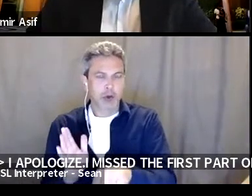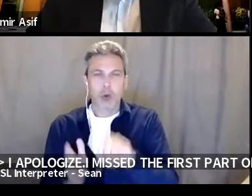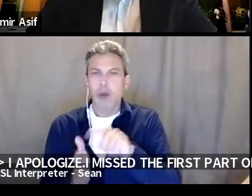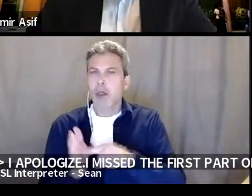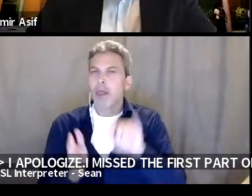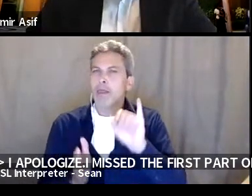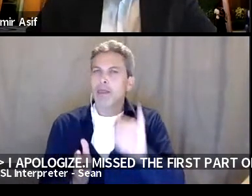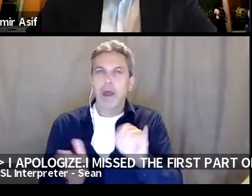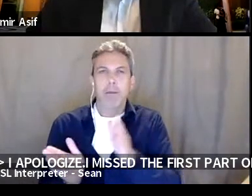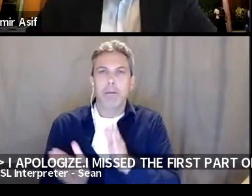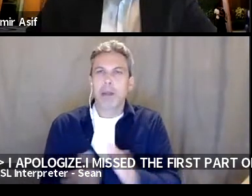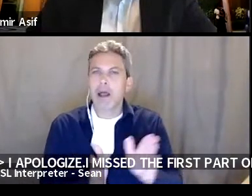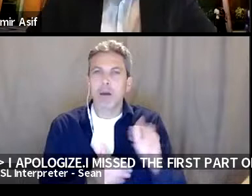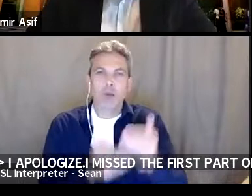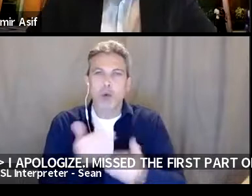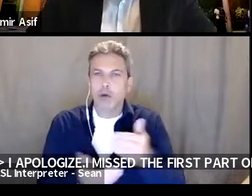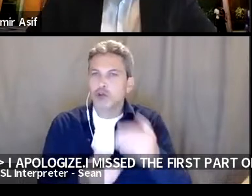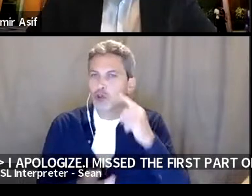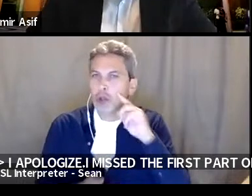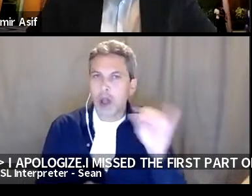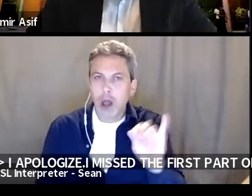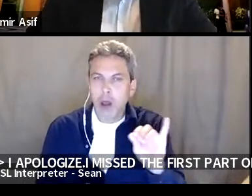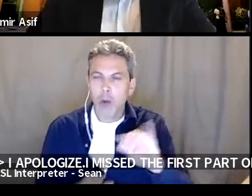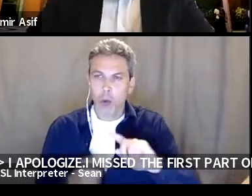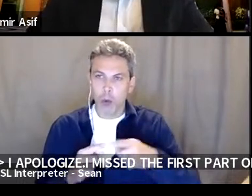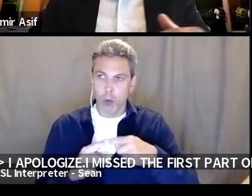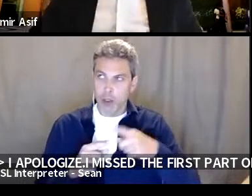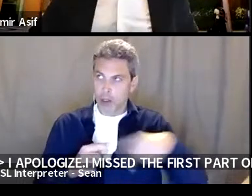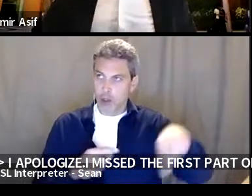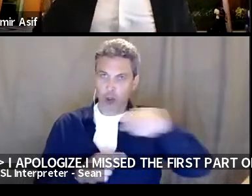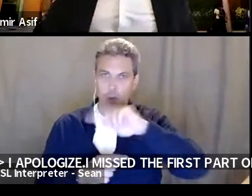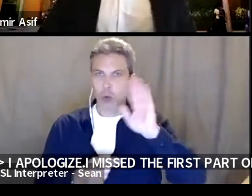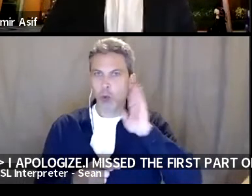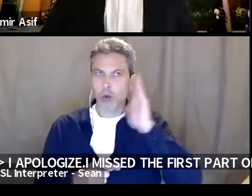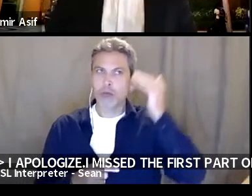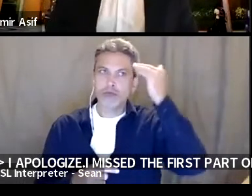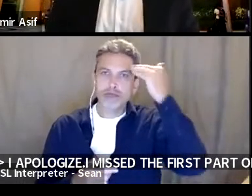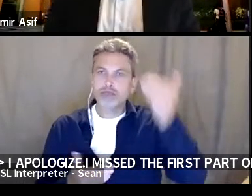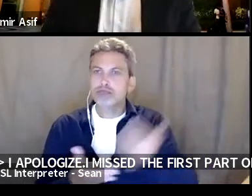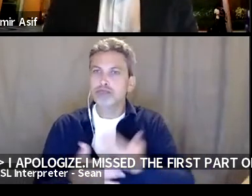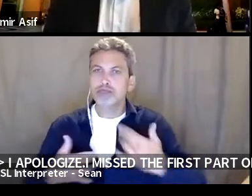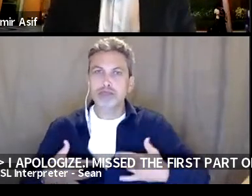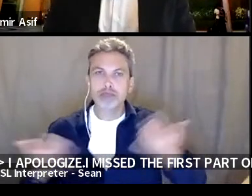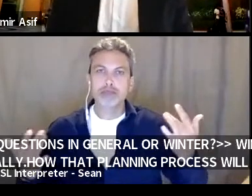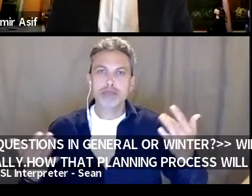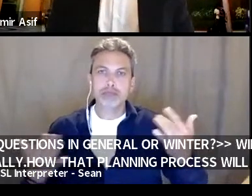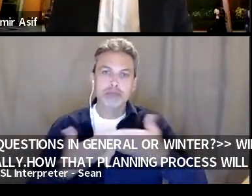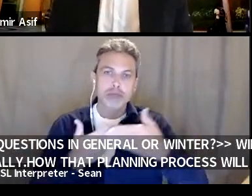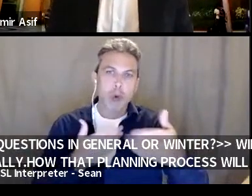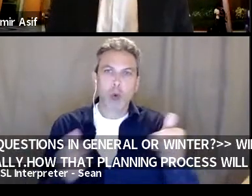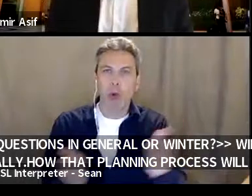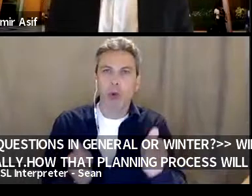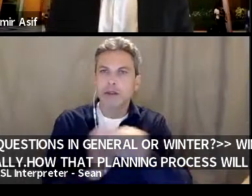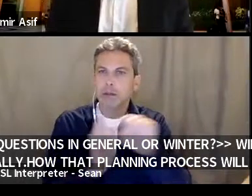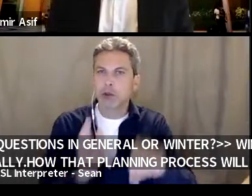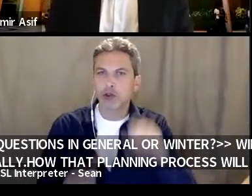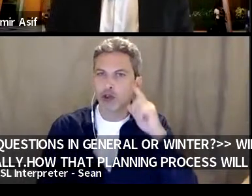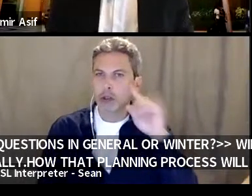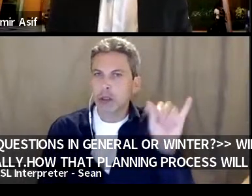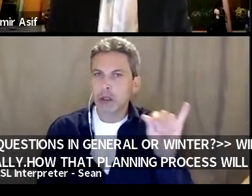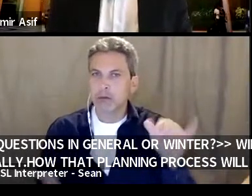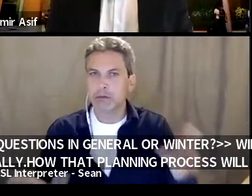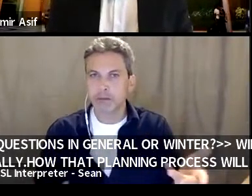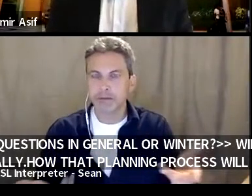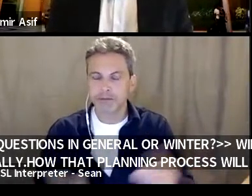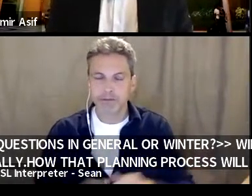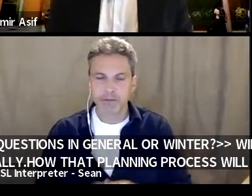will kind of unfold and when the community can expect to get, sort of updates on what winter will look like. Okay. So I'm